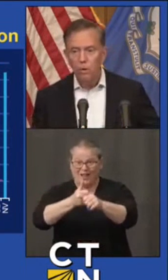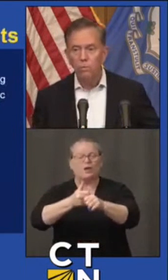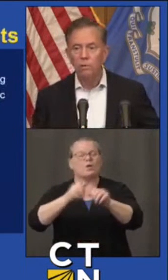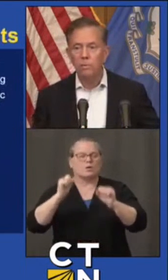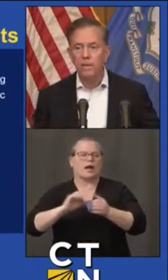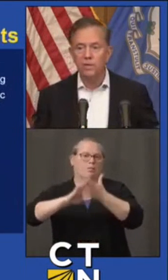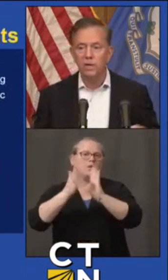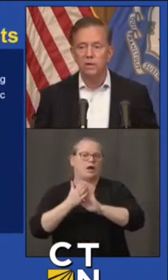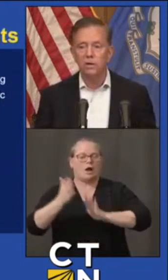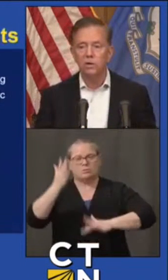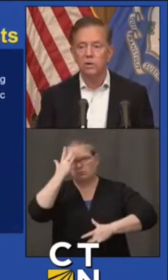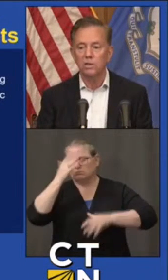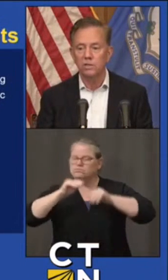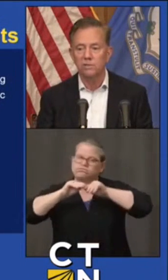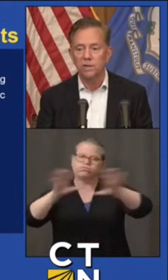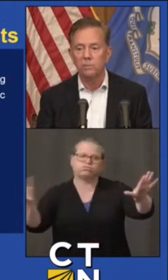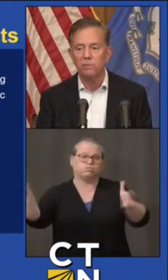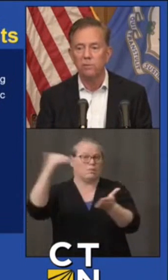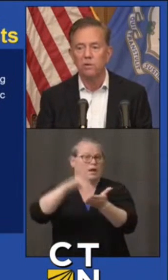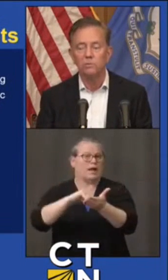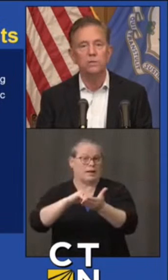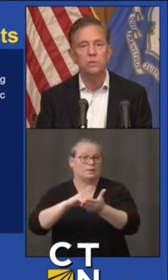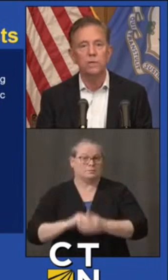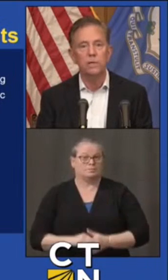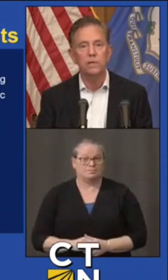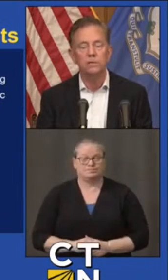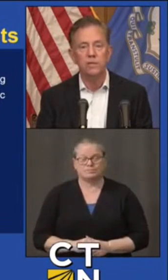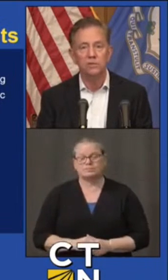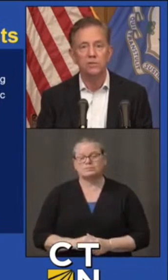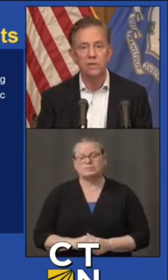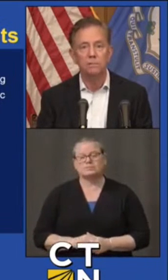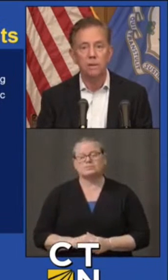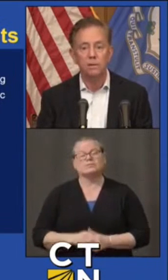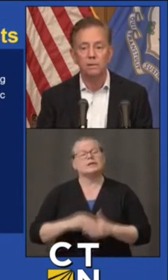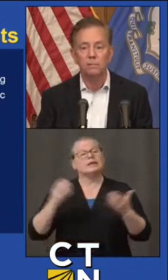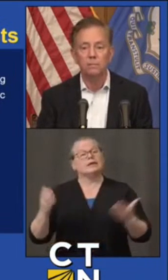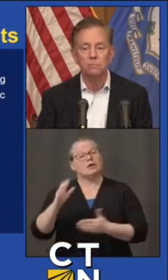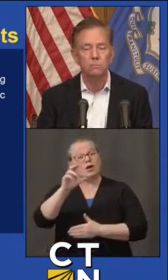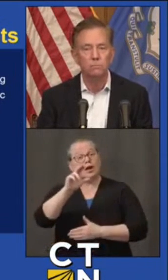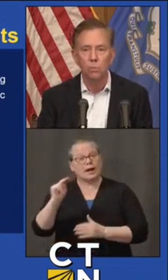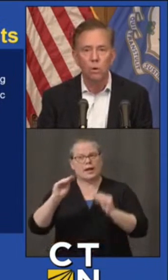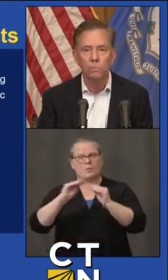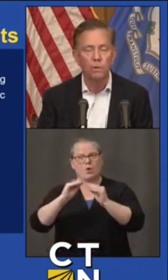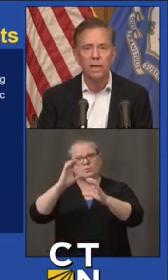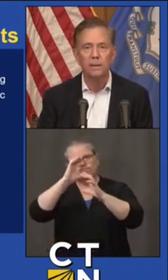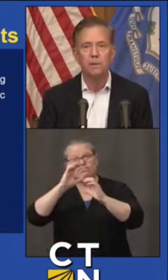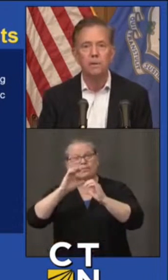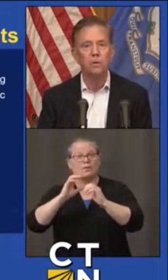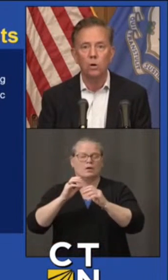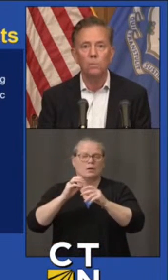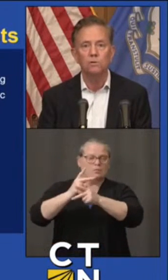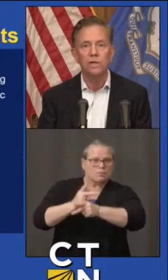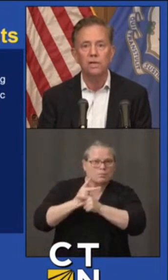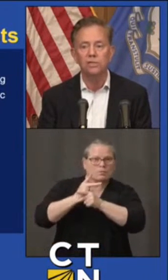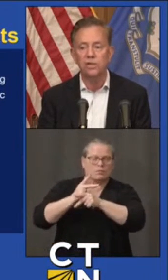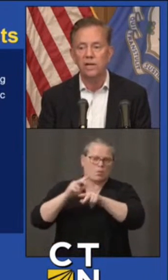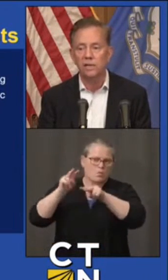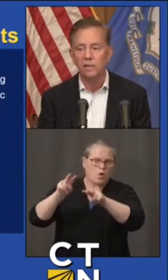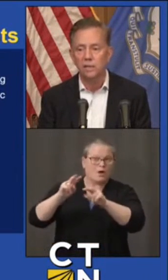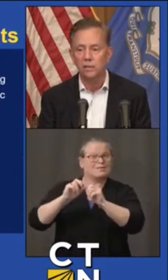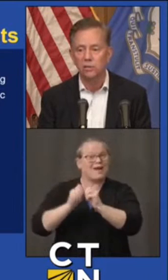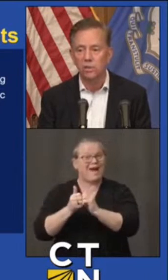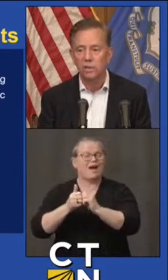One way we're maintaining our guard, as I've said before, is we're doing testing more per capita than almost any state